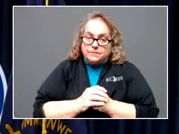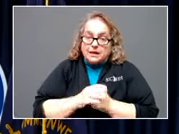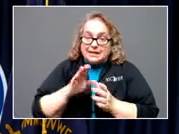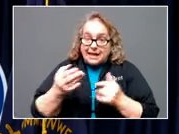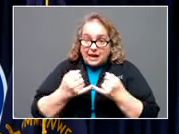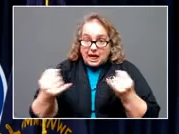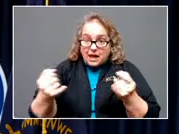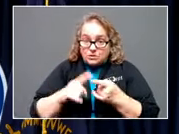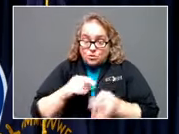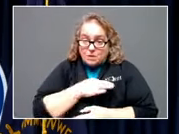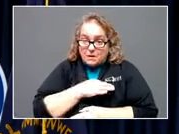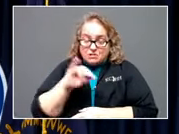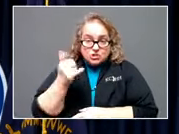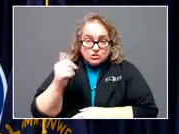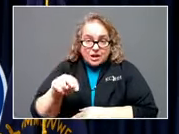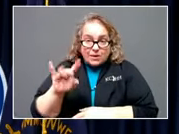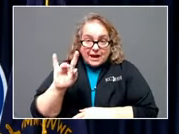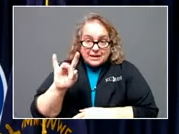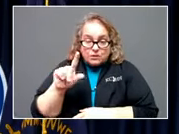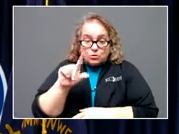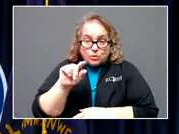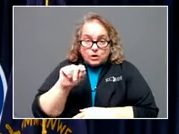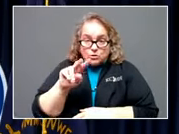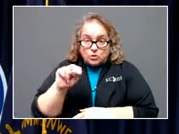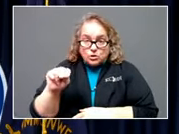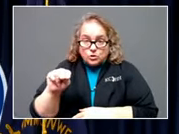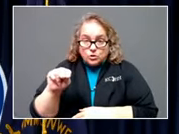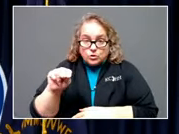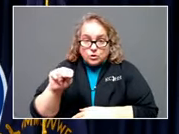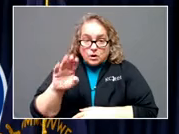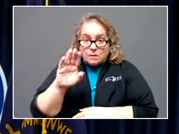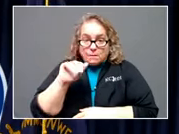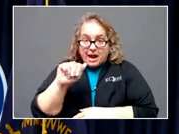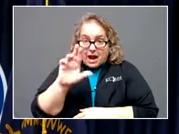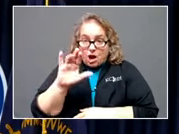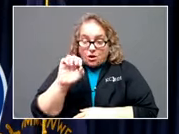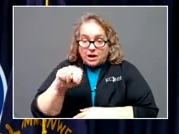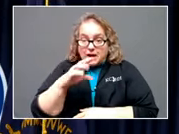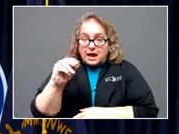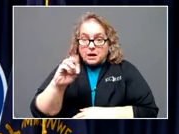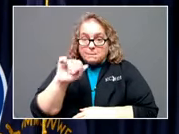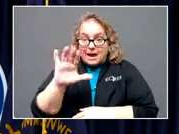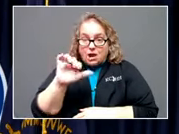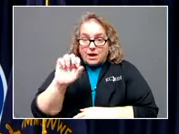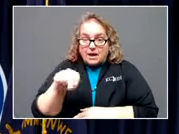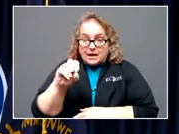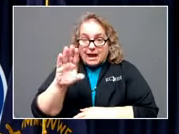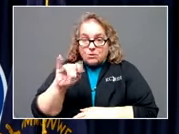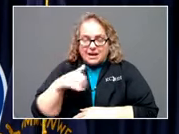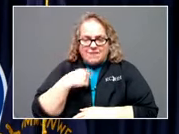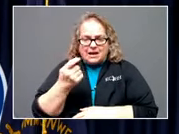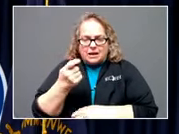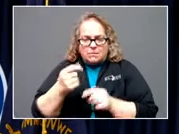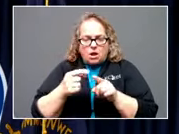January 18th, 2022. Barron and Marion counties have a little bit longer, January